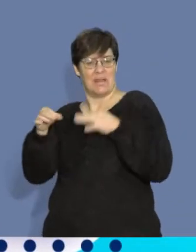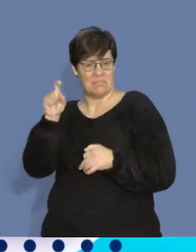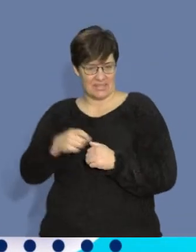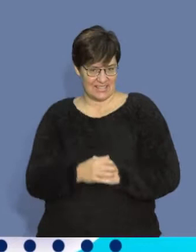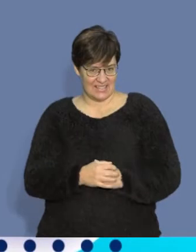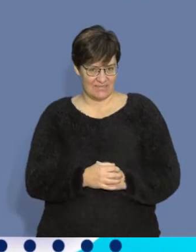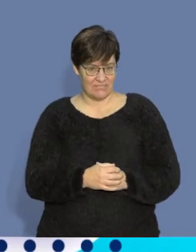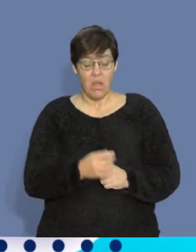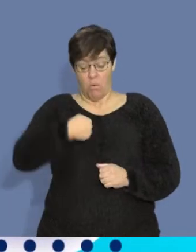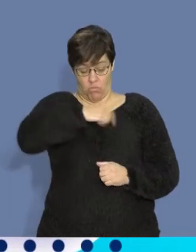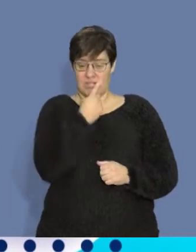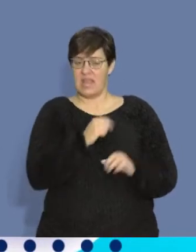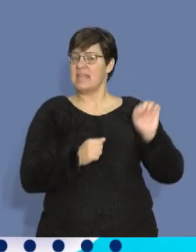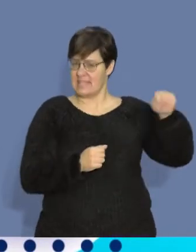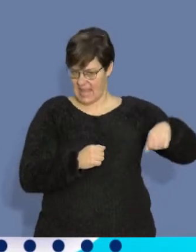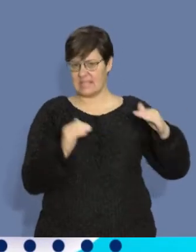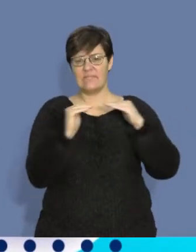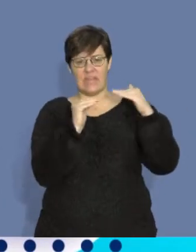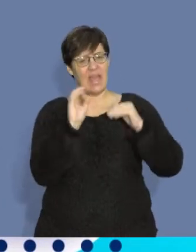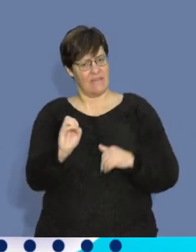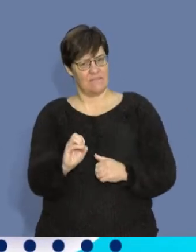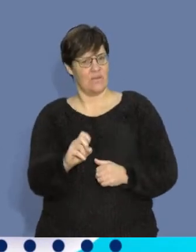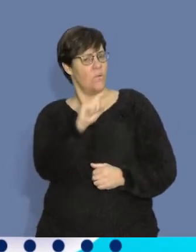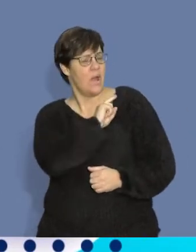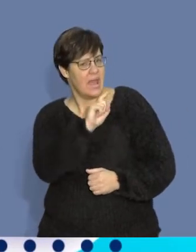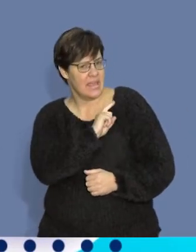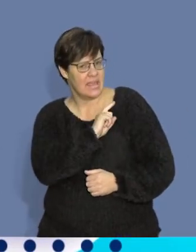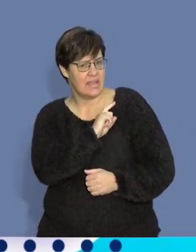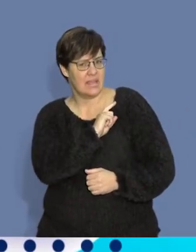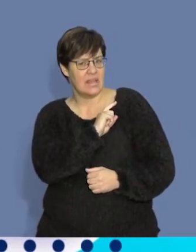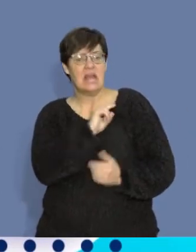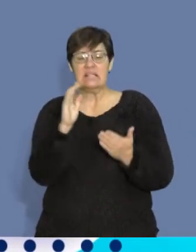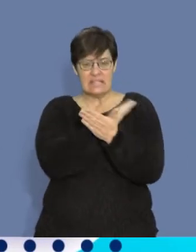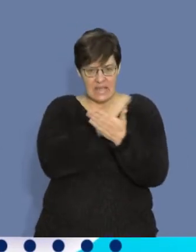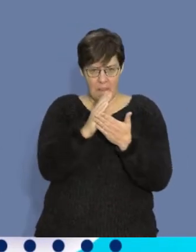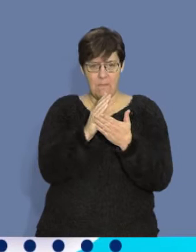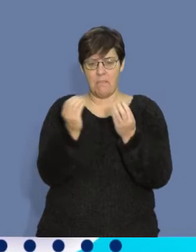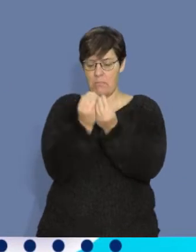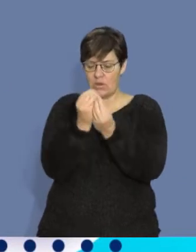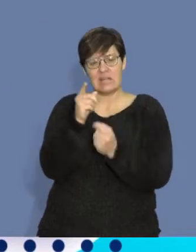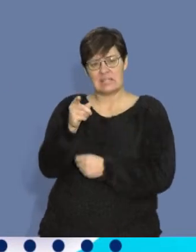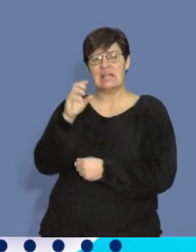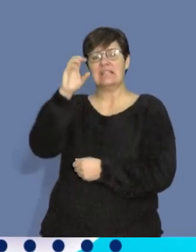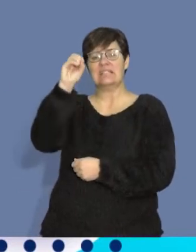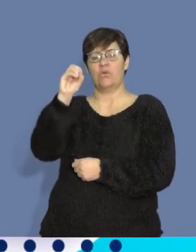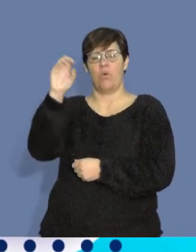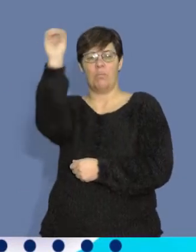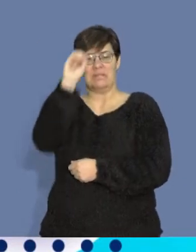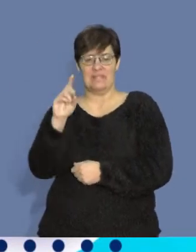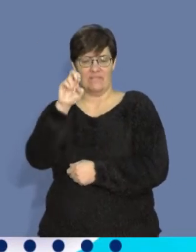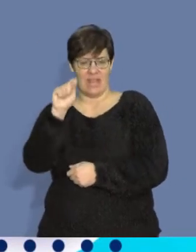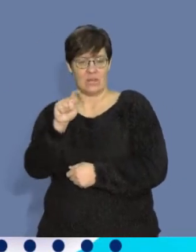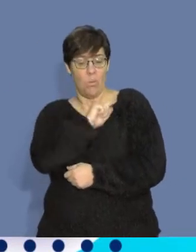is, yes, it's fair because you have items that are zero rated to cater for the poor in our